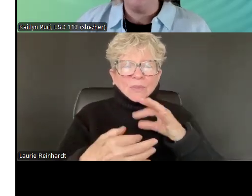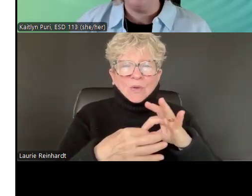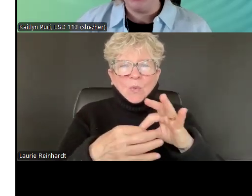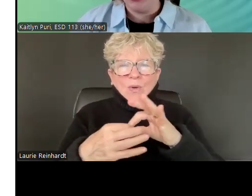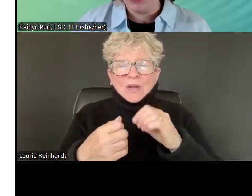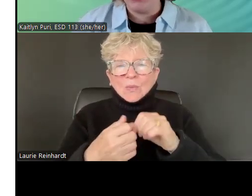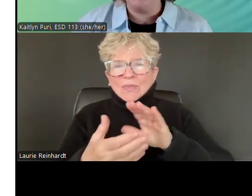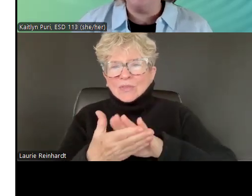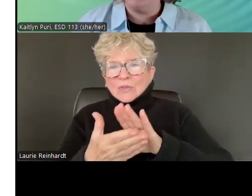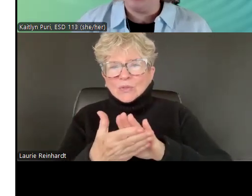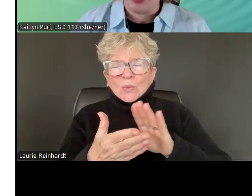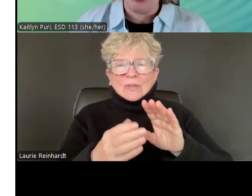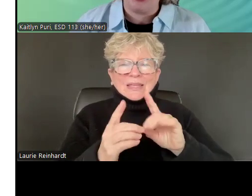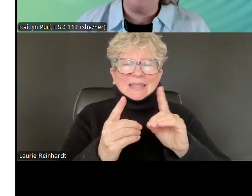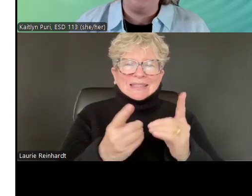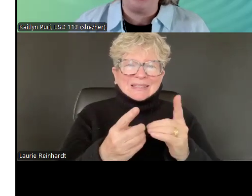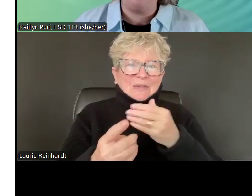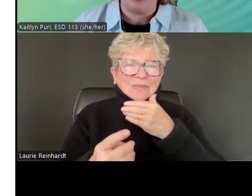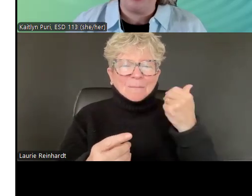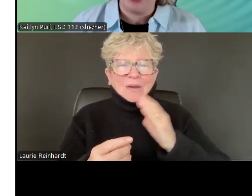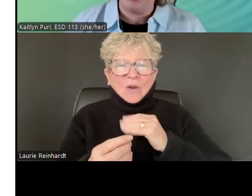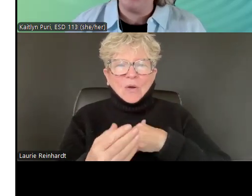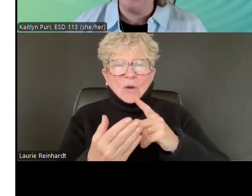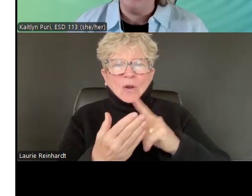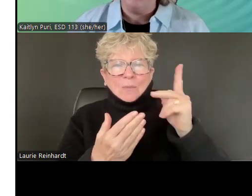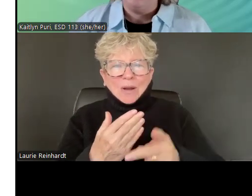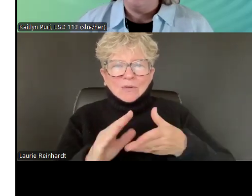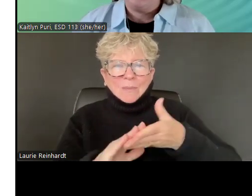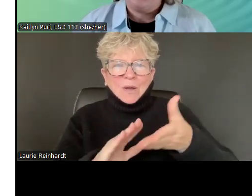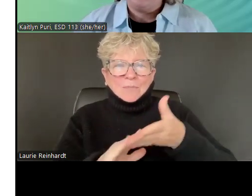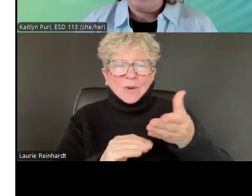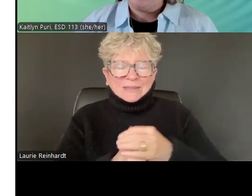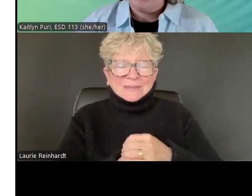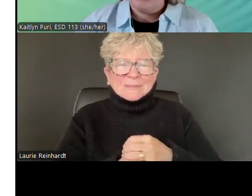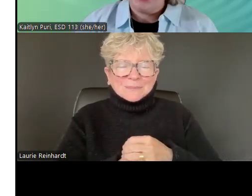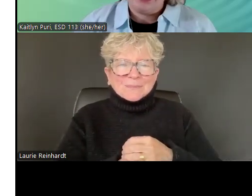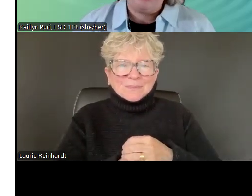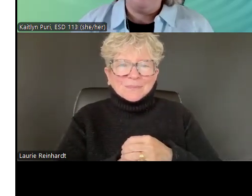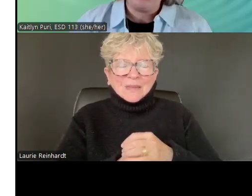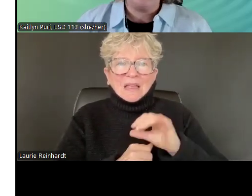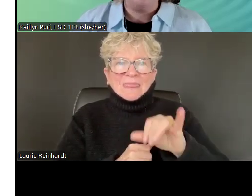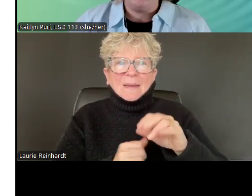school and the district, the better our program operates. So that's things like flexibility